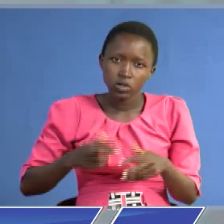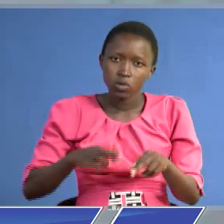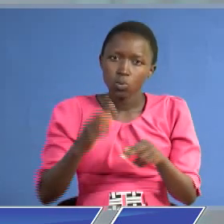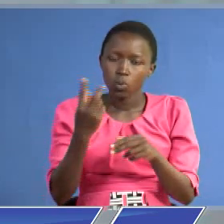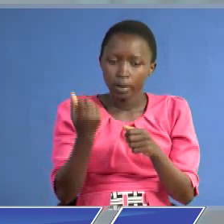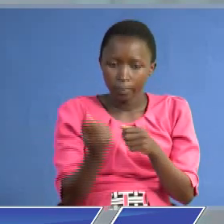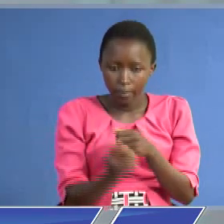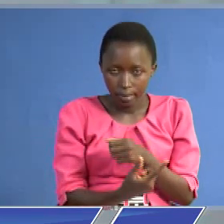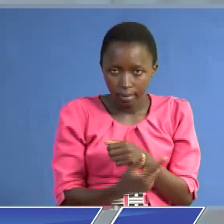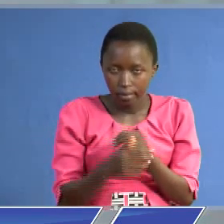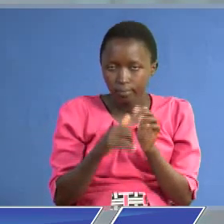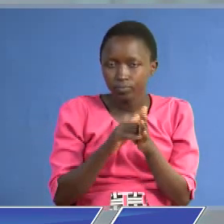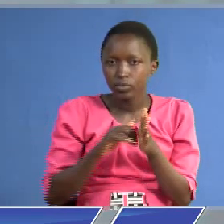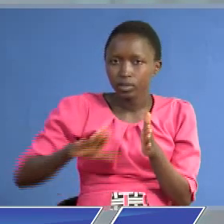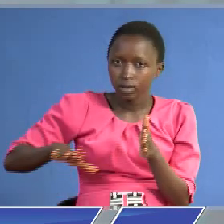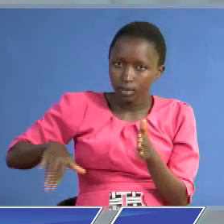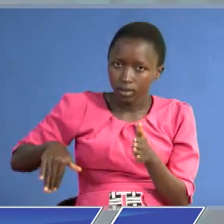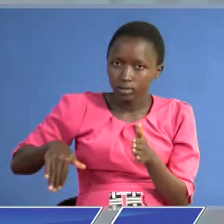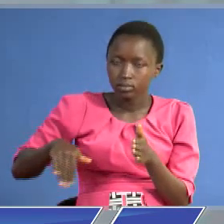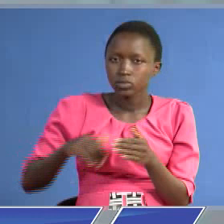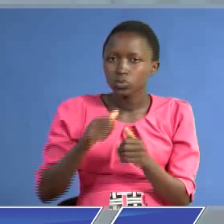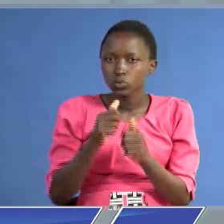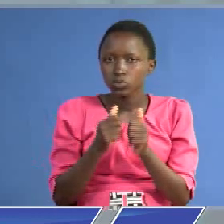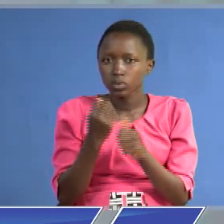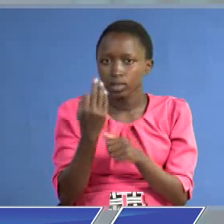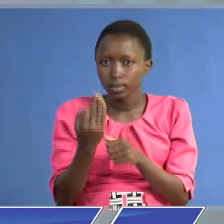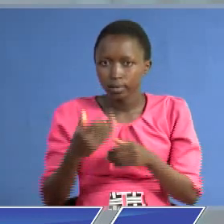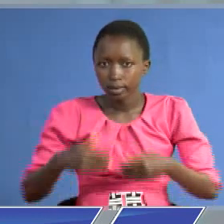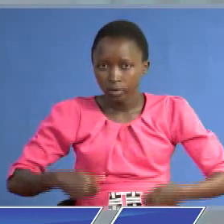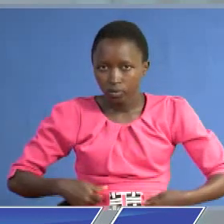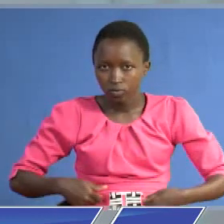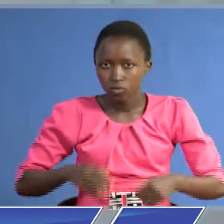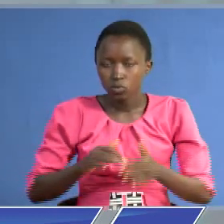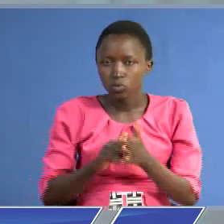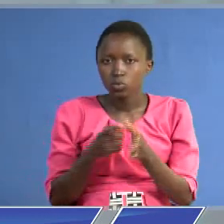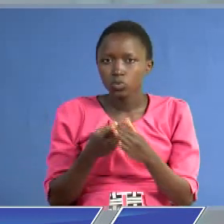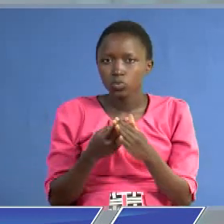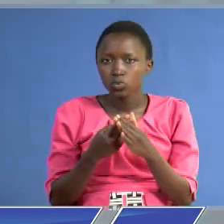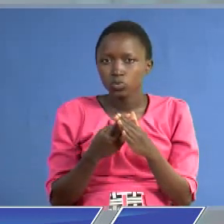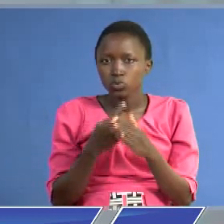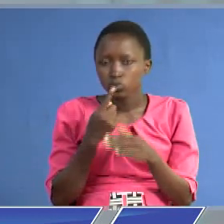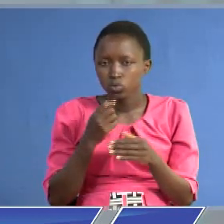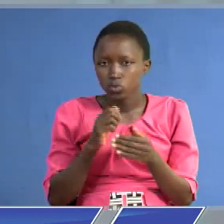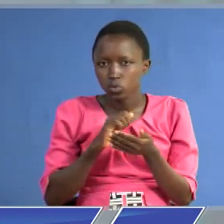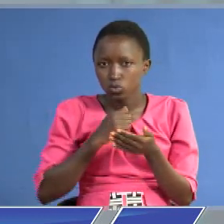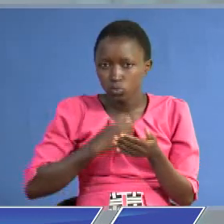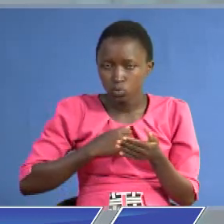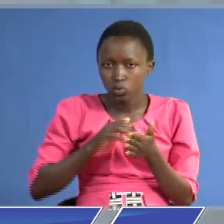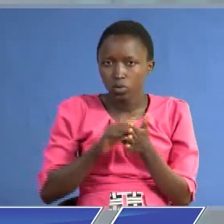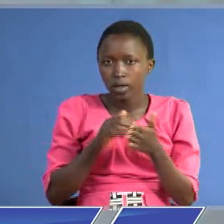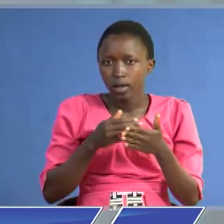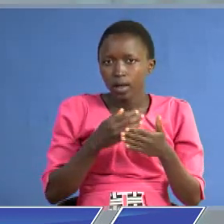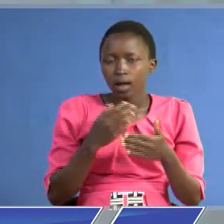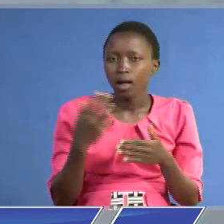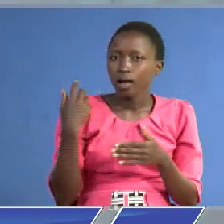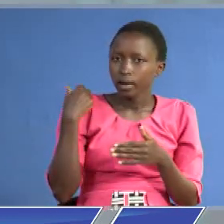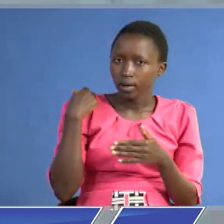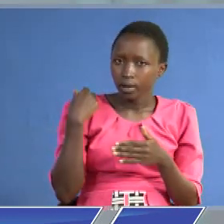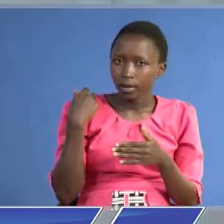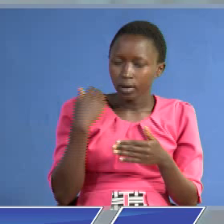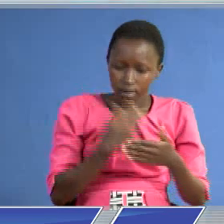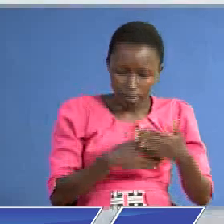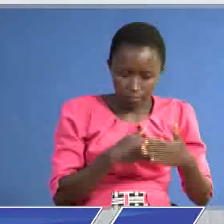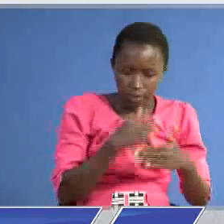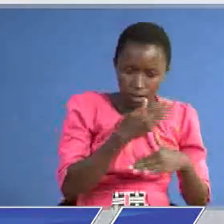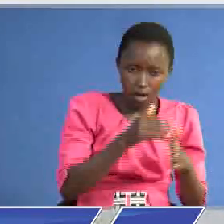last 1 month. The last one being the three youthful carjackers, I beg your pardon, were shot dead near Naivasha slaughterhouse